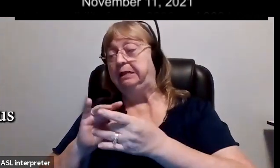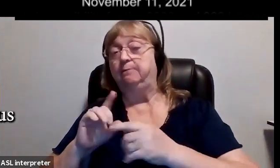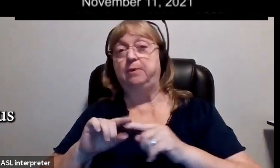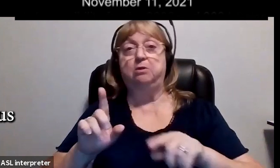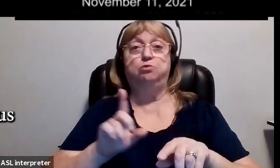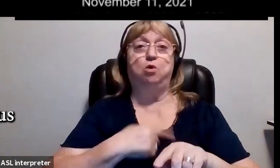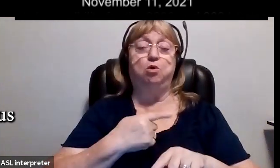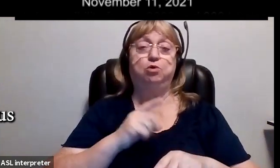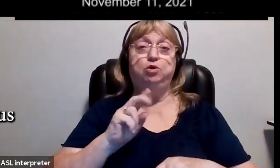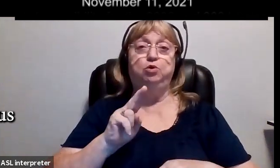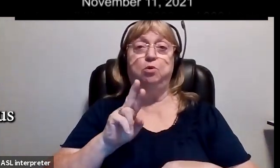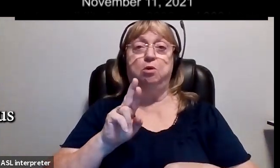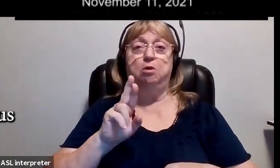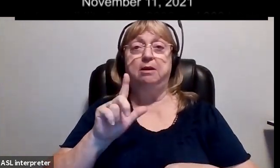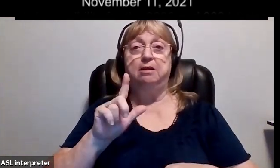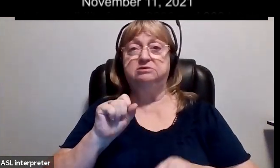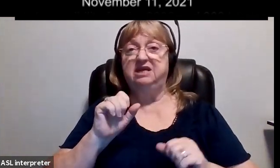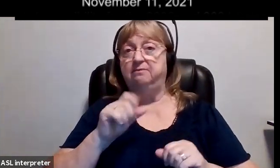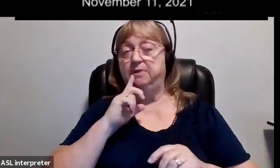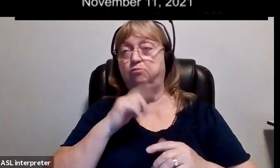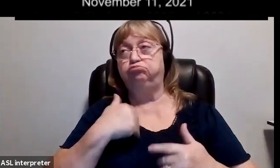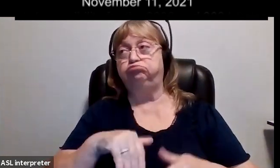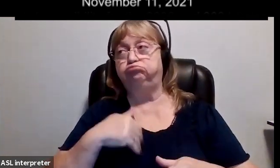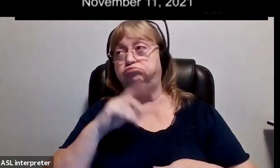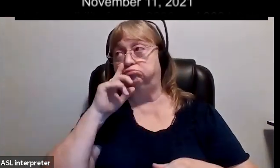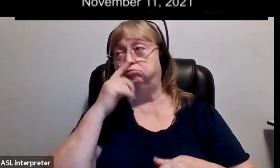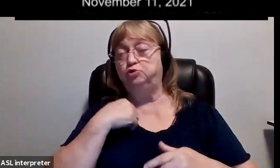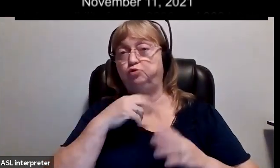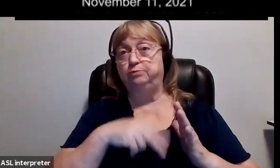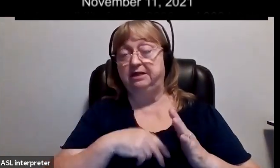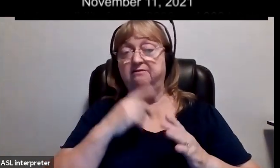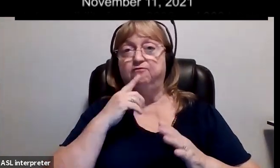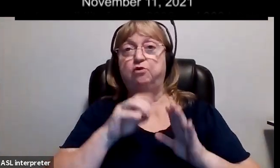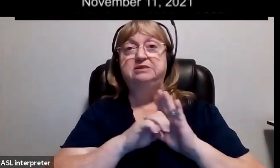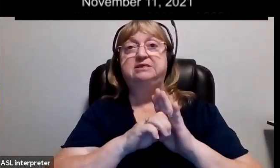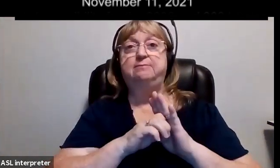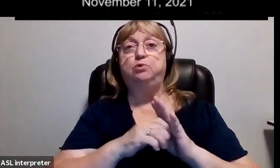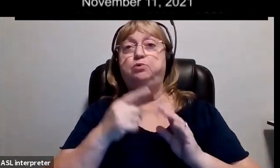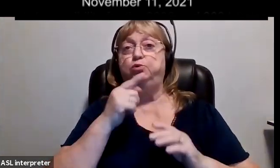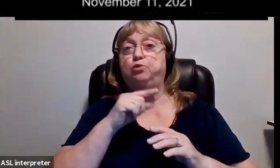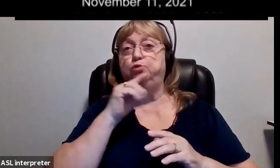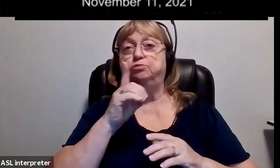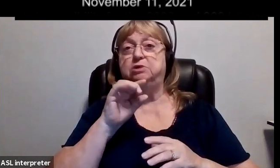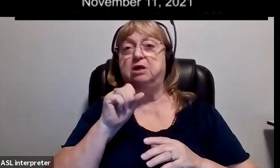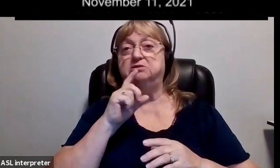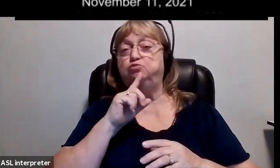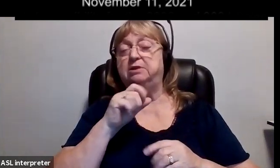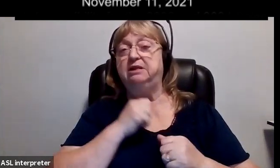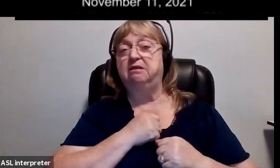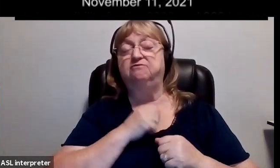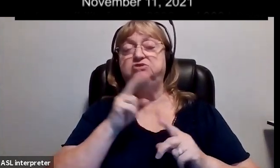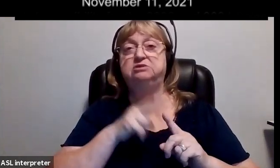can be tedious to read. For example, Google Docs loves to assign really, really long URLs to